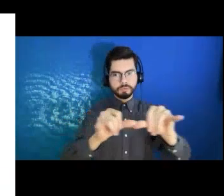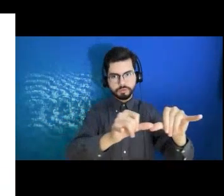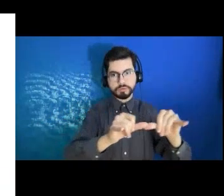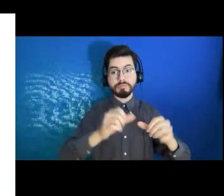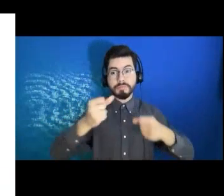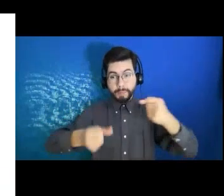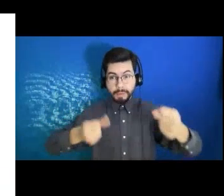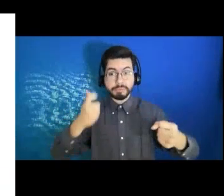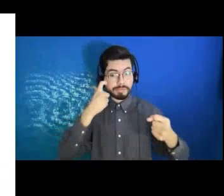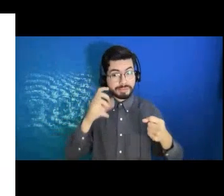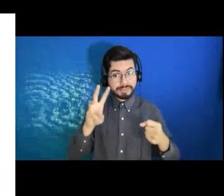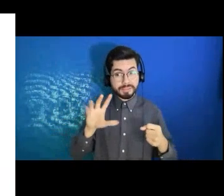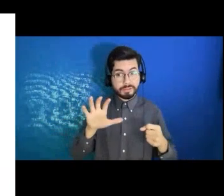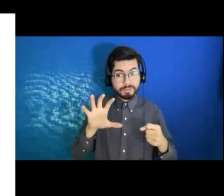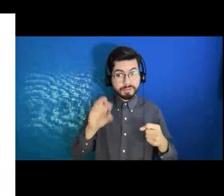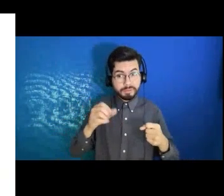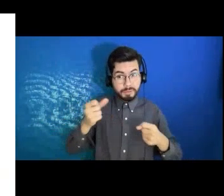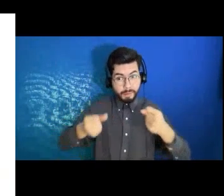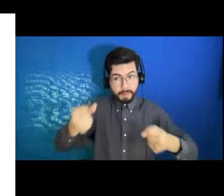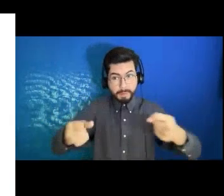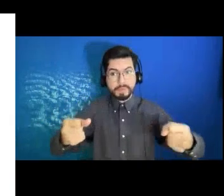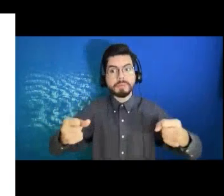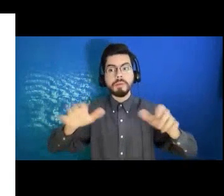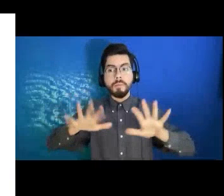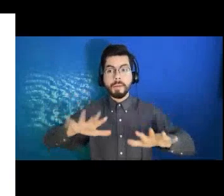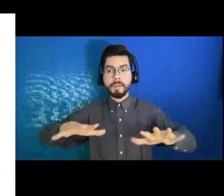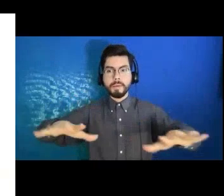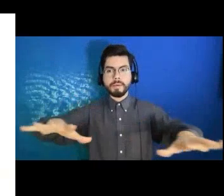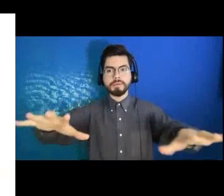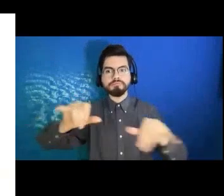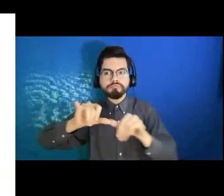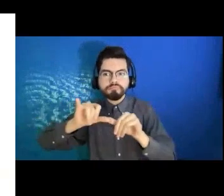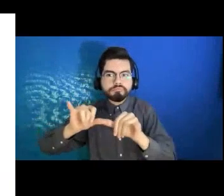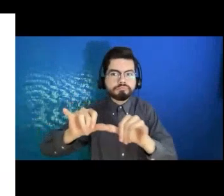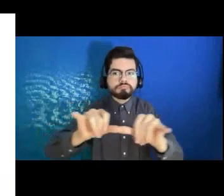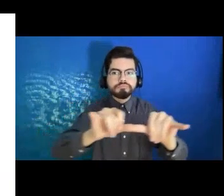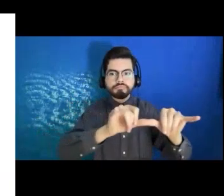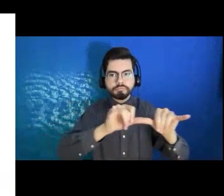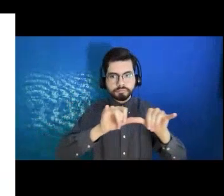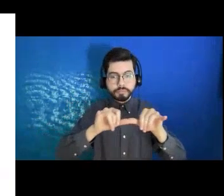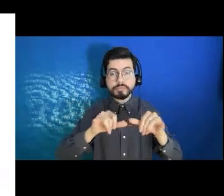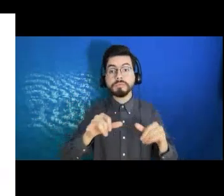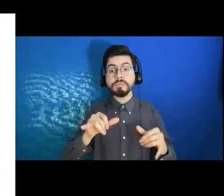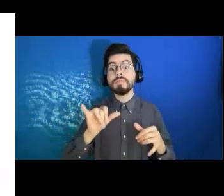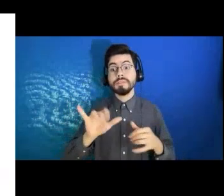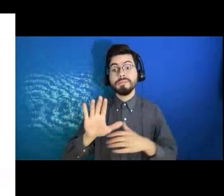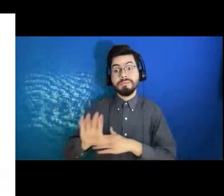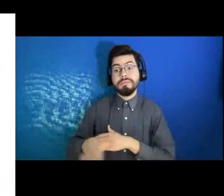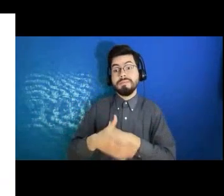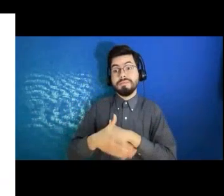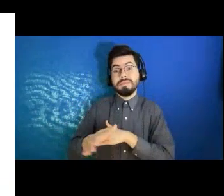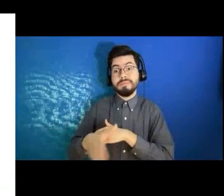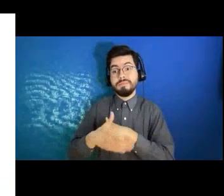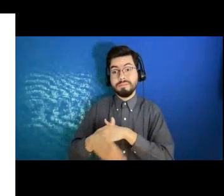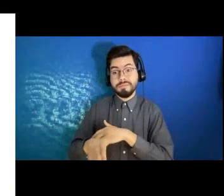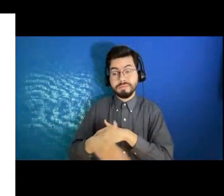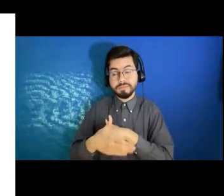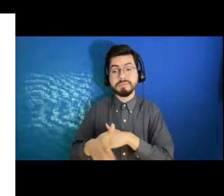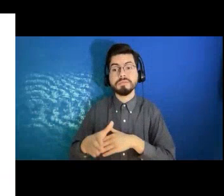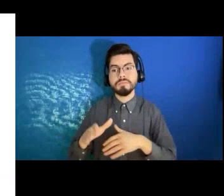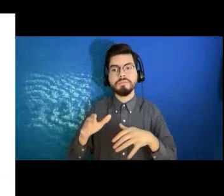night. So one, because there's little to no traffic in the middle of the night, and it'll have less impact on visitors in